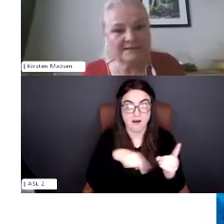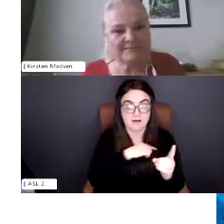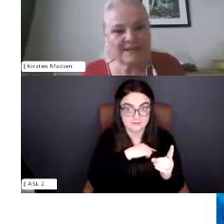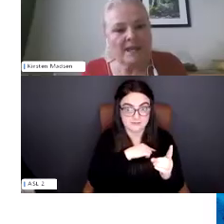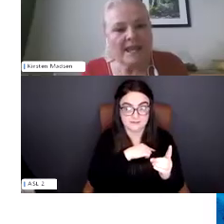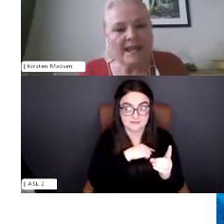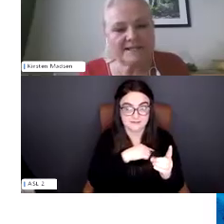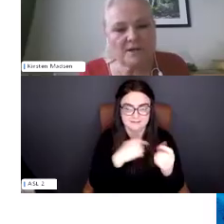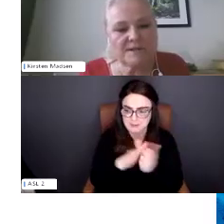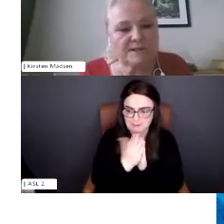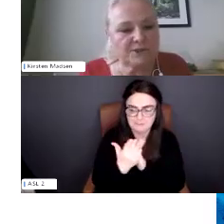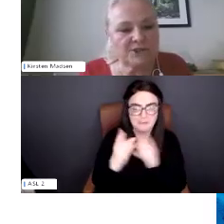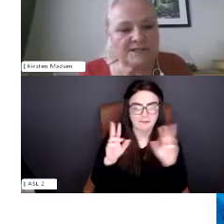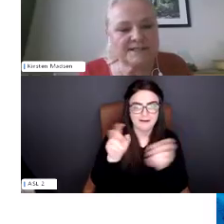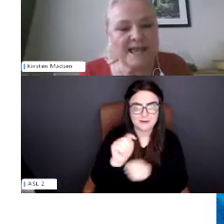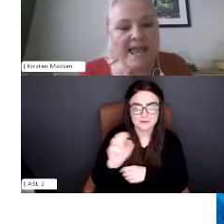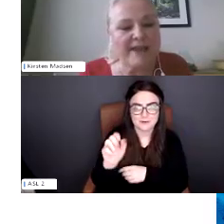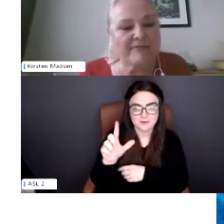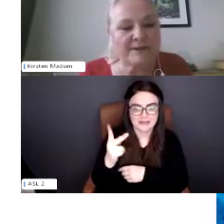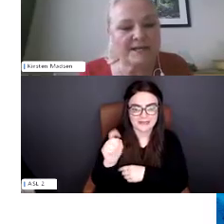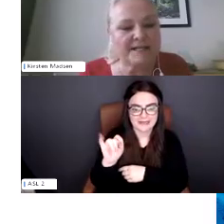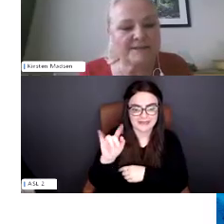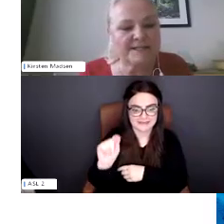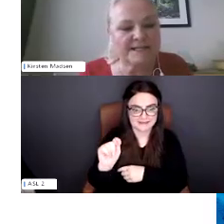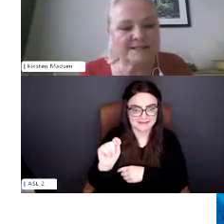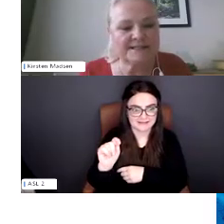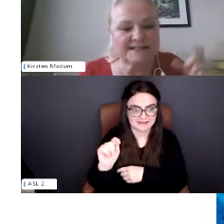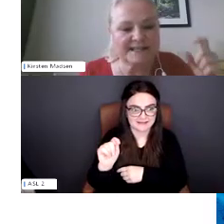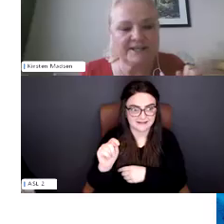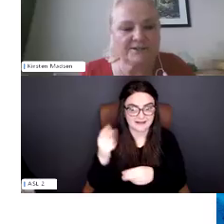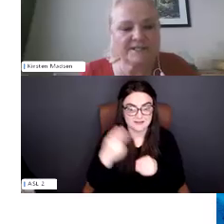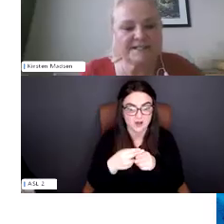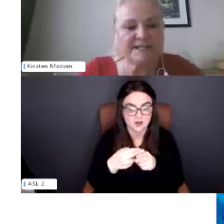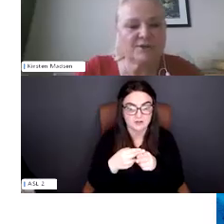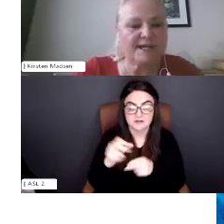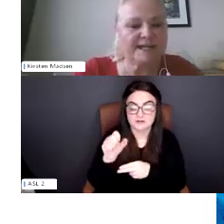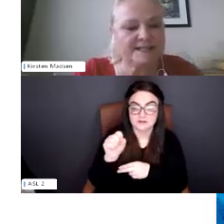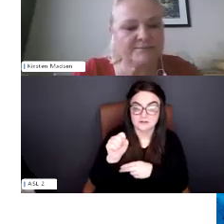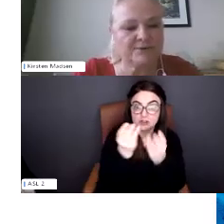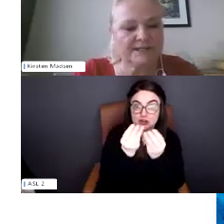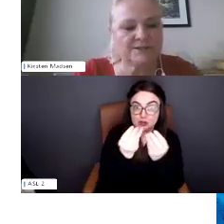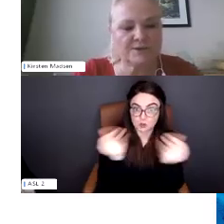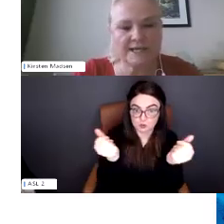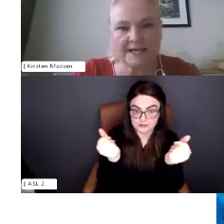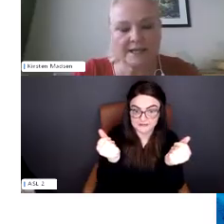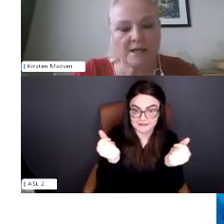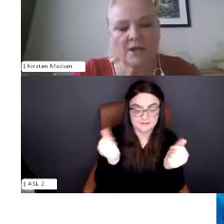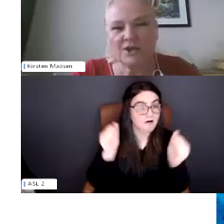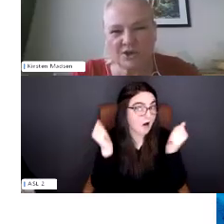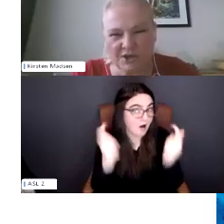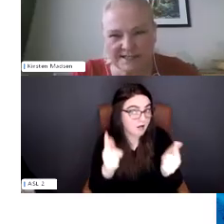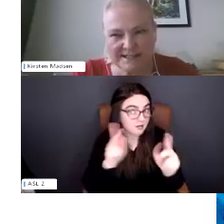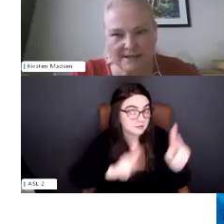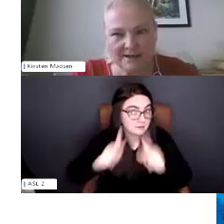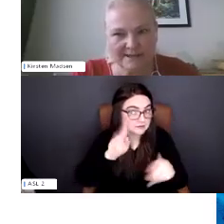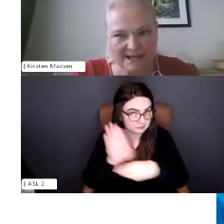toolkit, and it's called Solutions, Everybody's Business, Senior to Senior Anti-Bullying Toolkit. You're